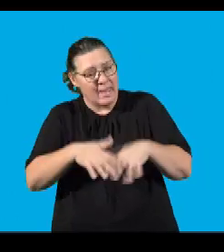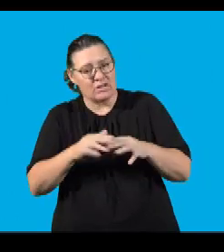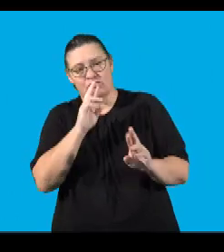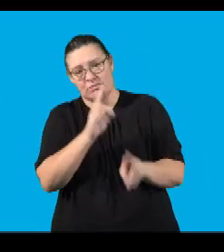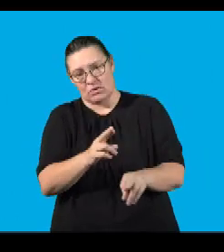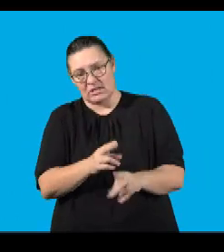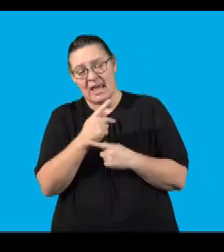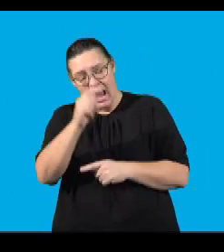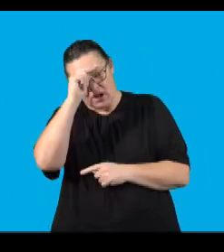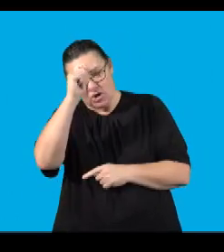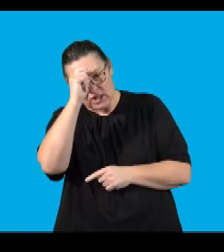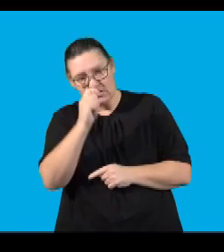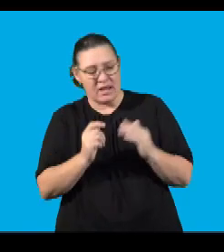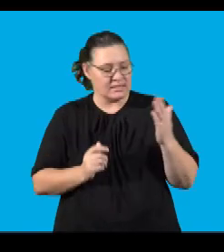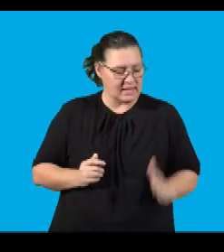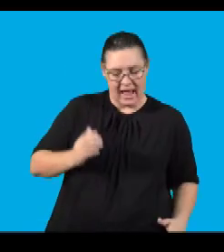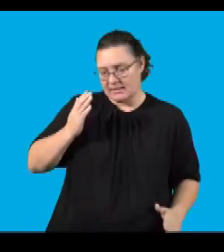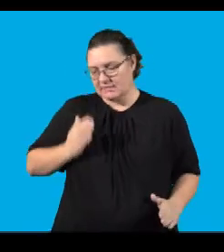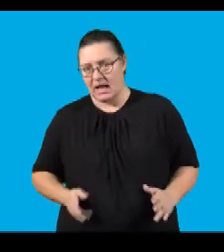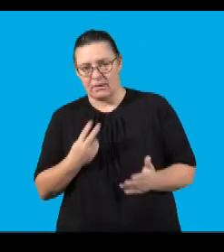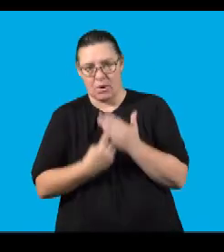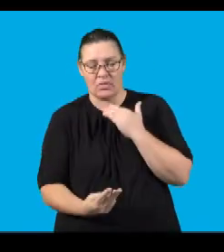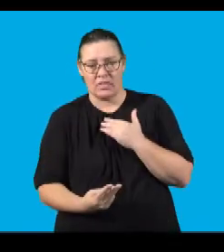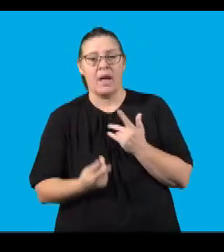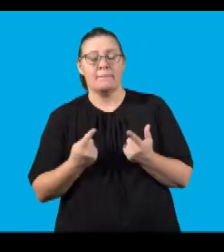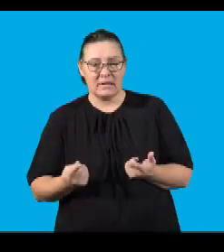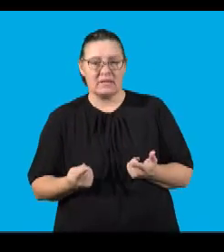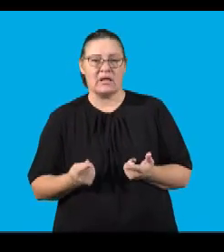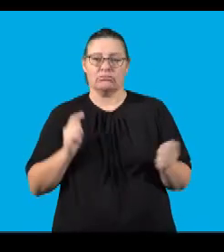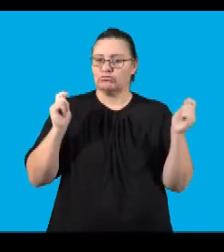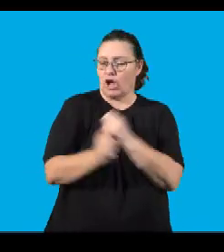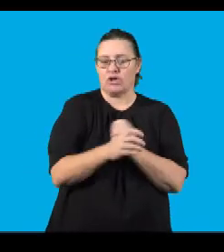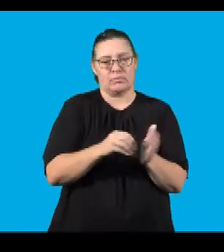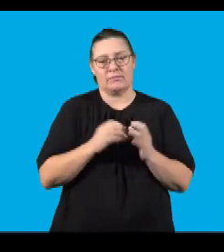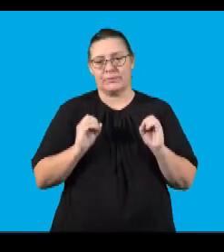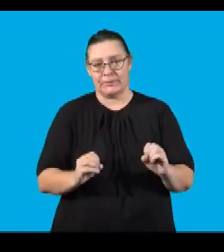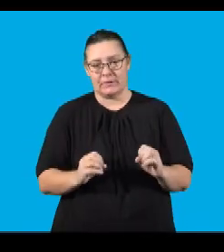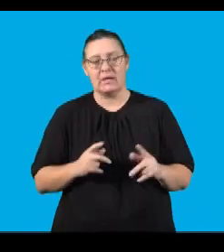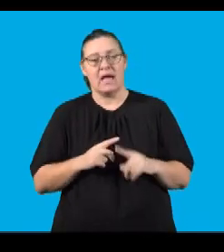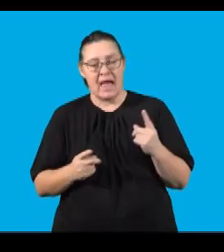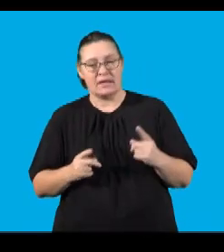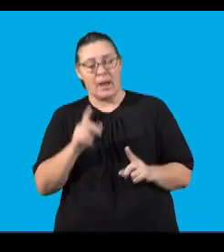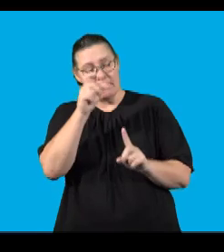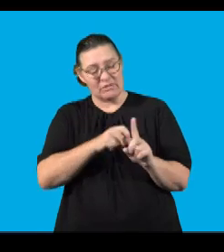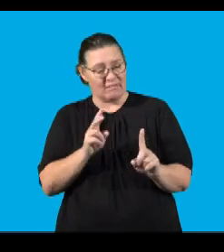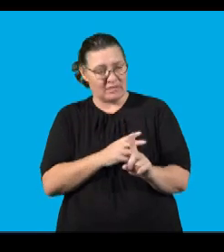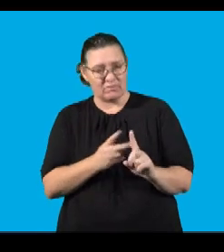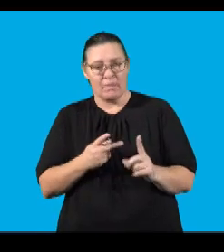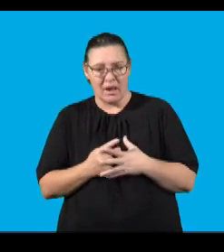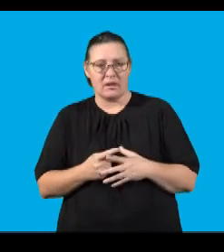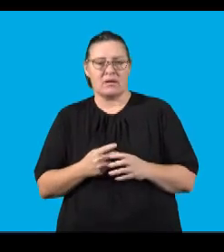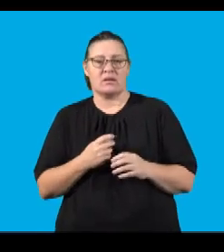important. He acknowledges the 2 sides, that it does not bring about the change, and that victims will forever be